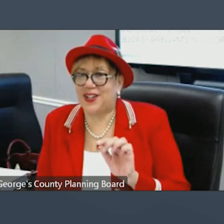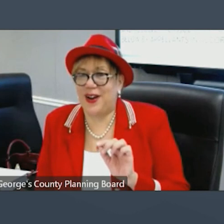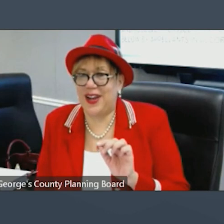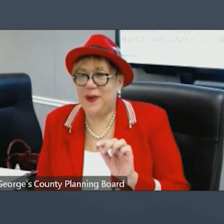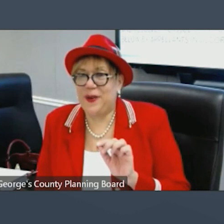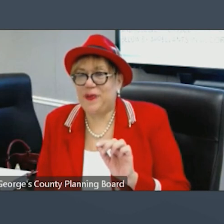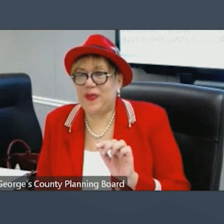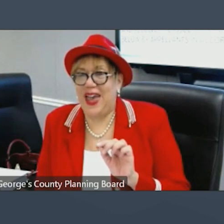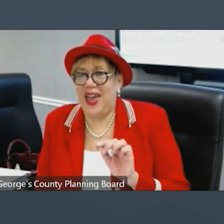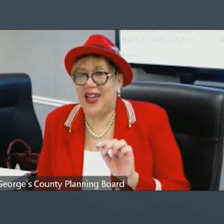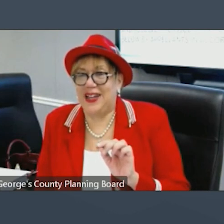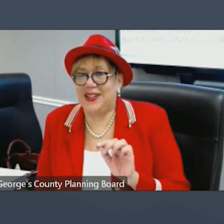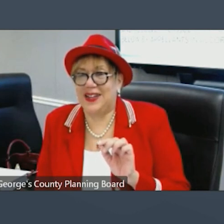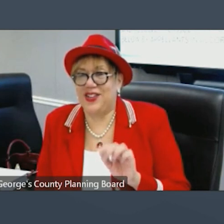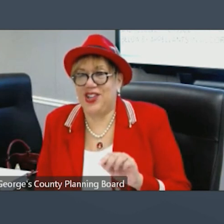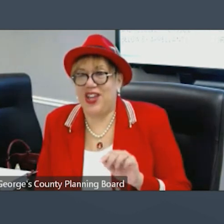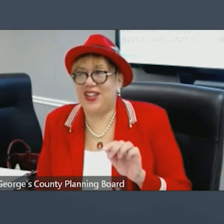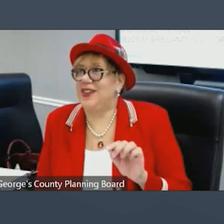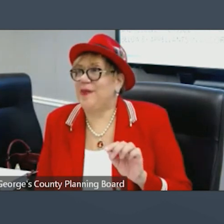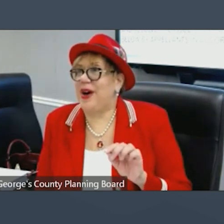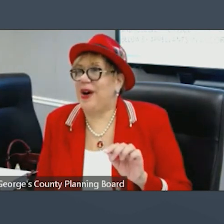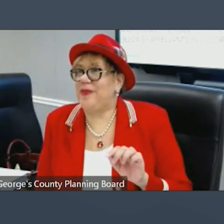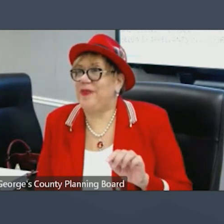young attorney, and a judge